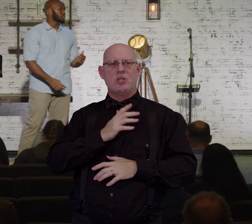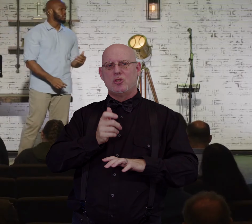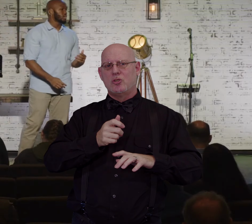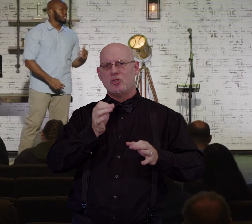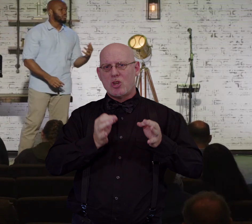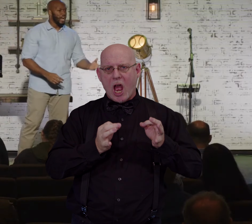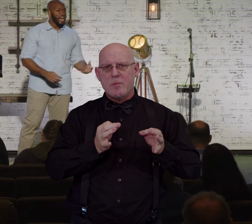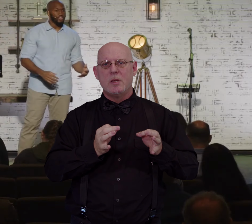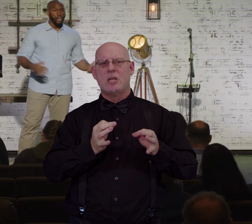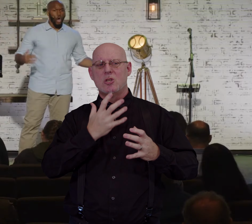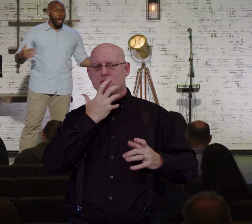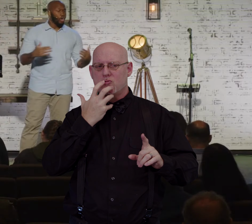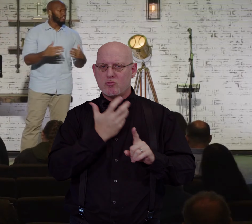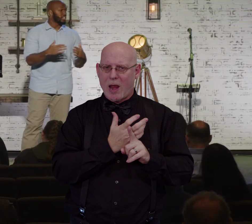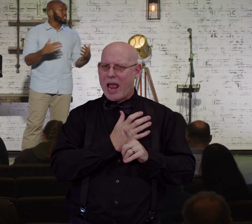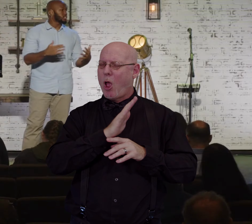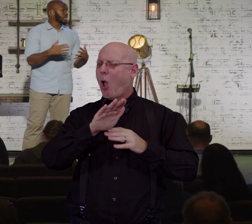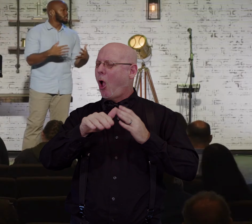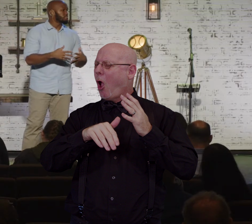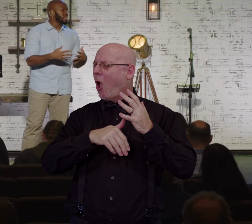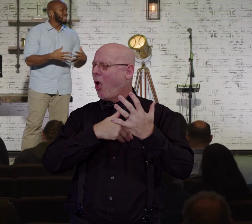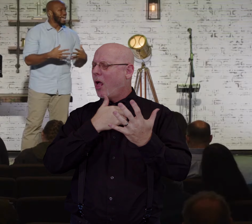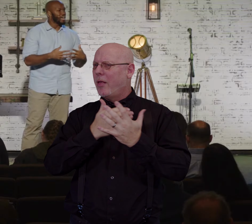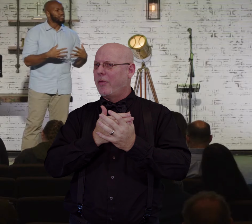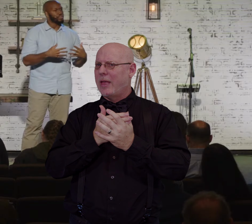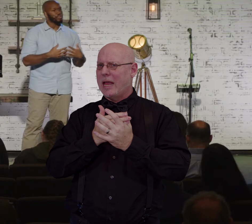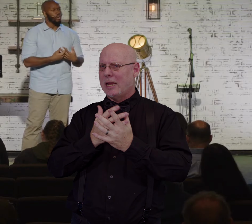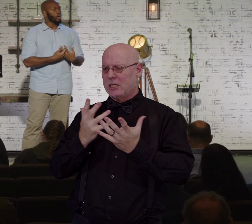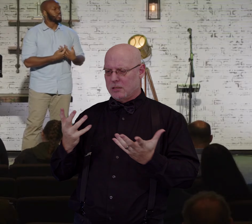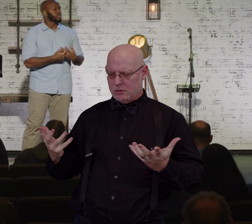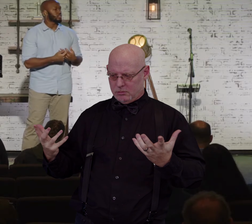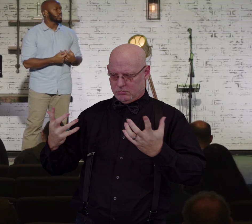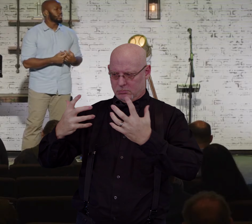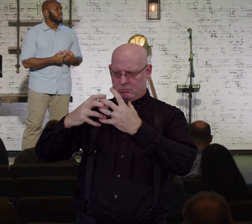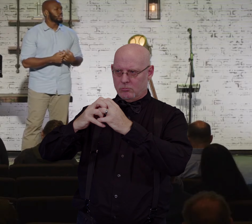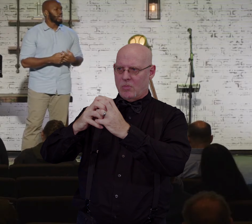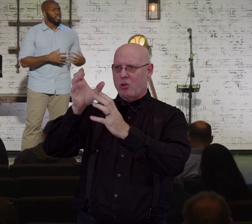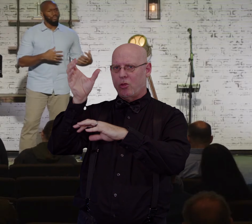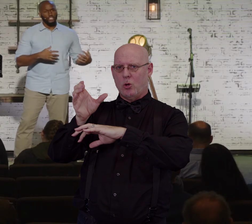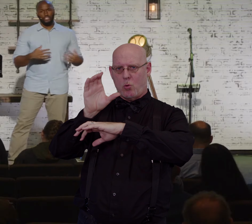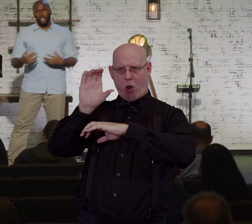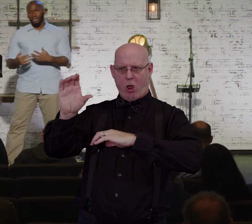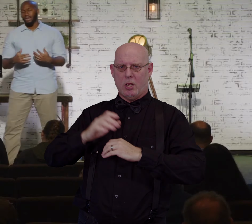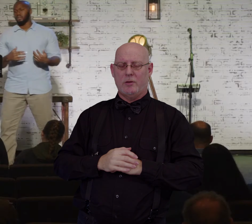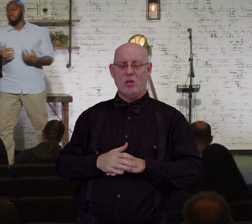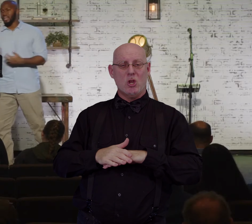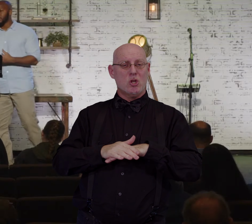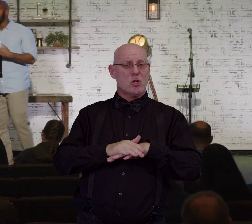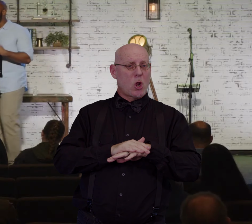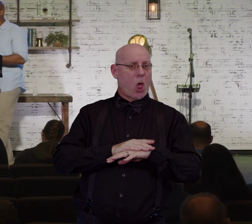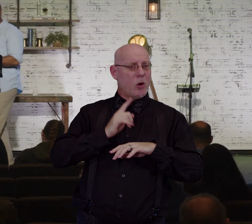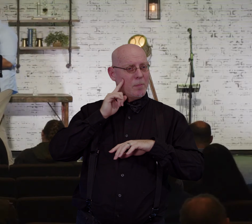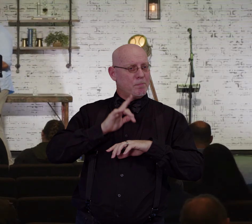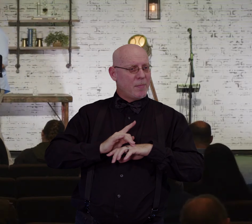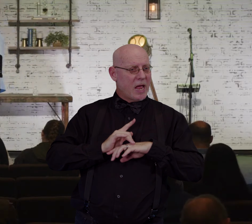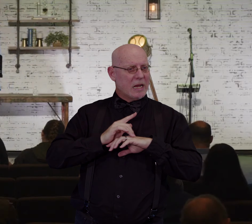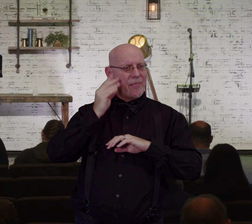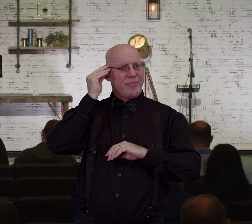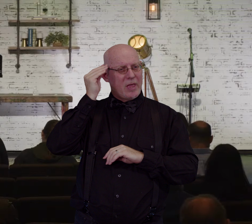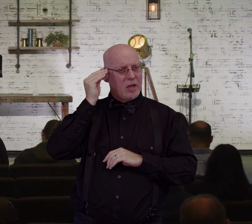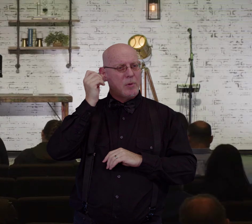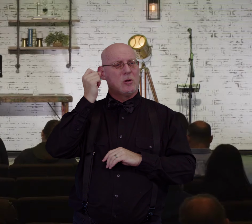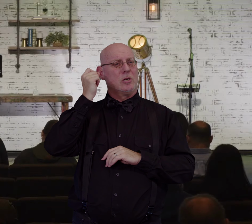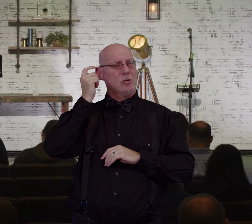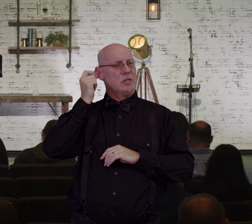judgment, his wrath, all these things meet at the cross. And if we slow down and meditate and think about them, we